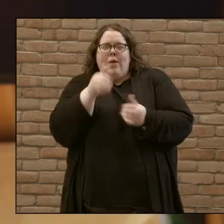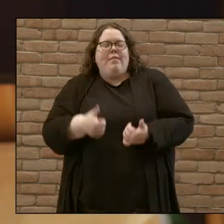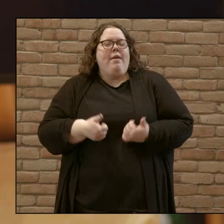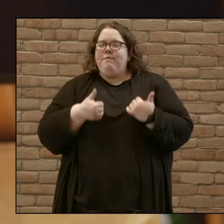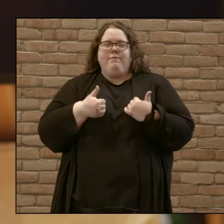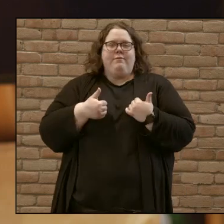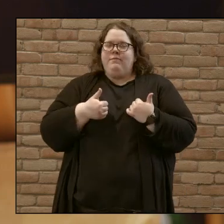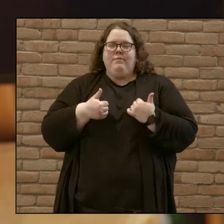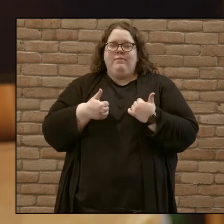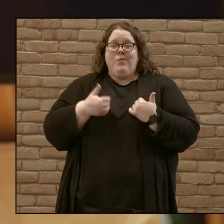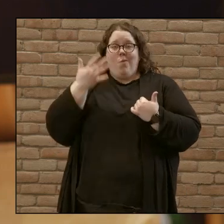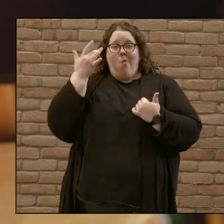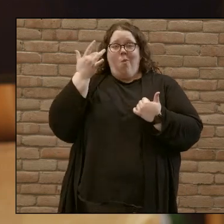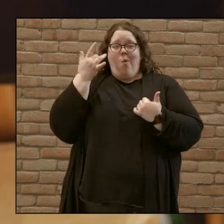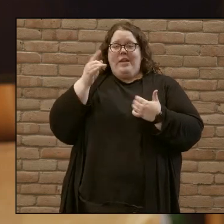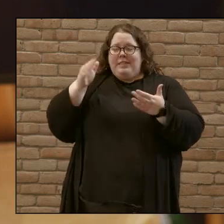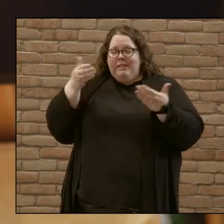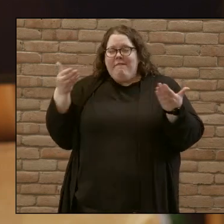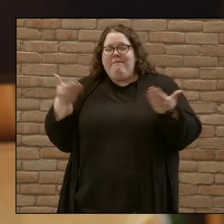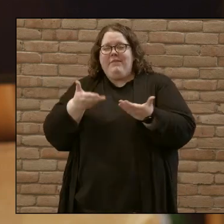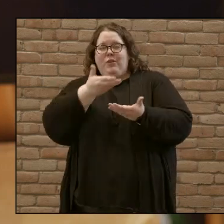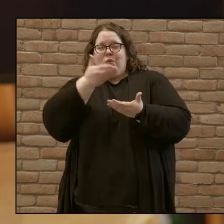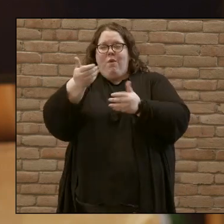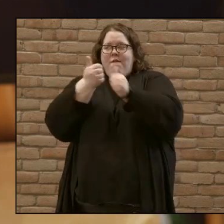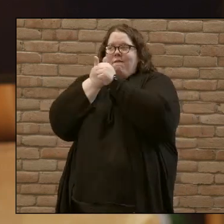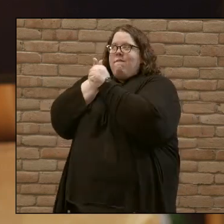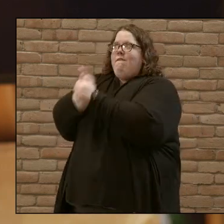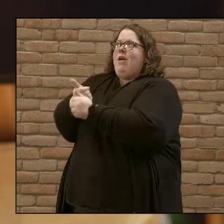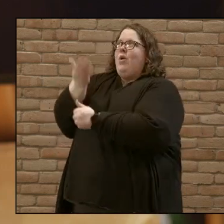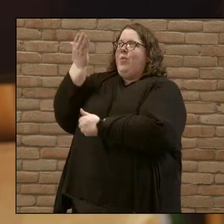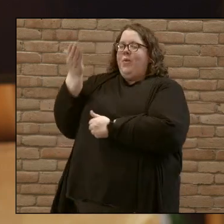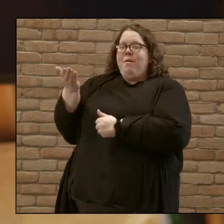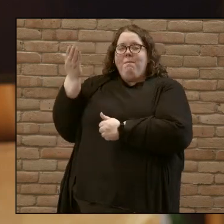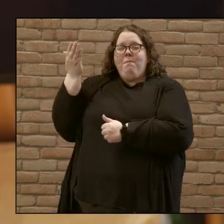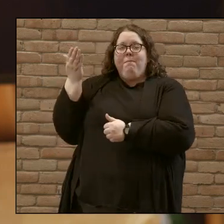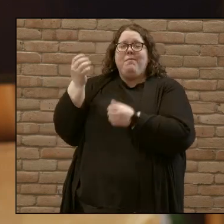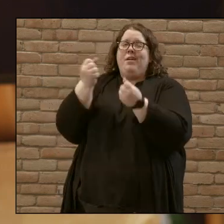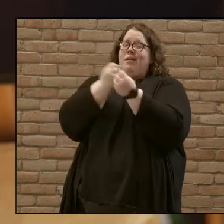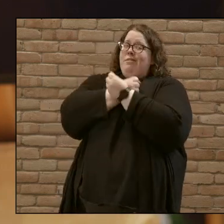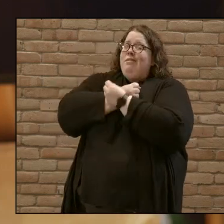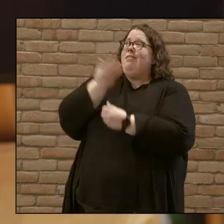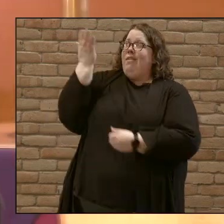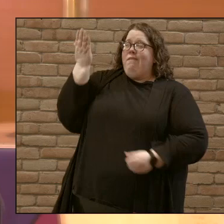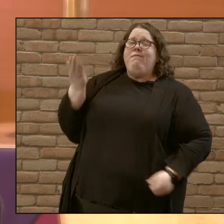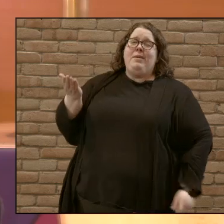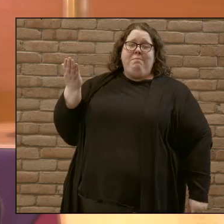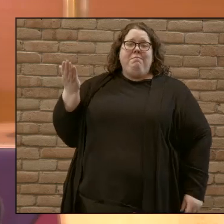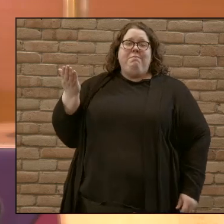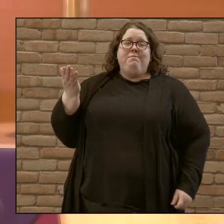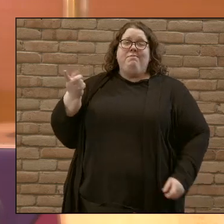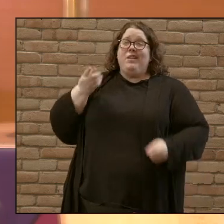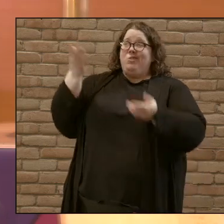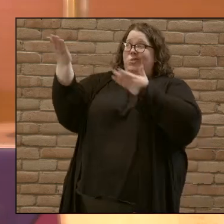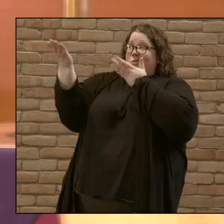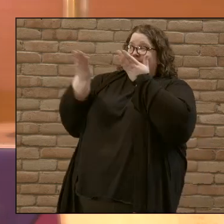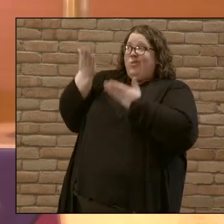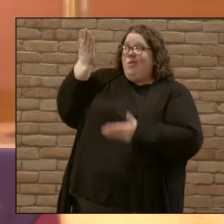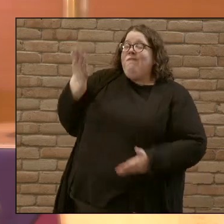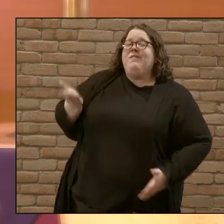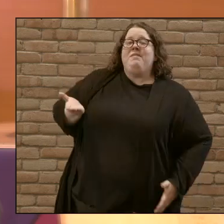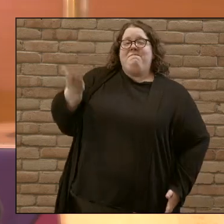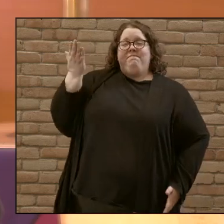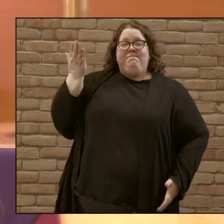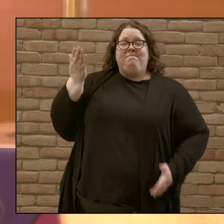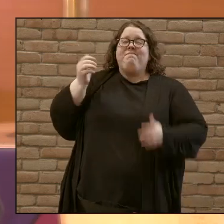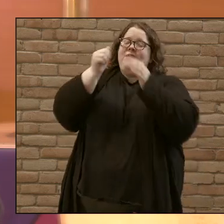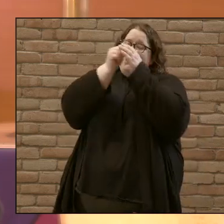because he is inviting you to follow him, to love him, to serve him, and